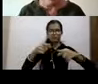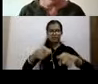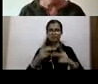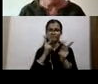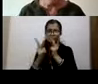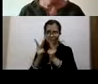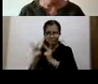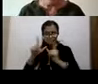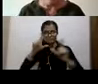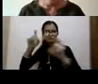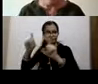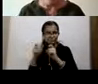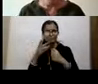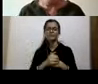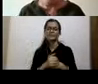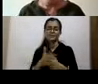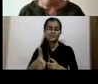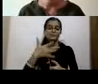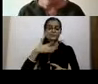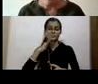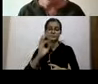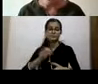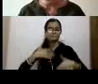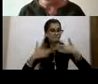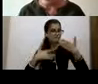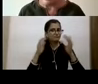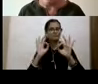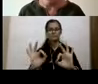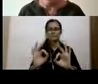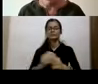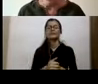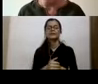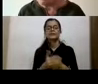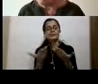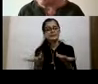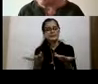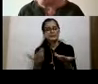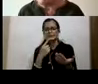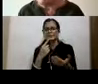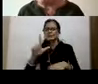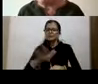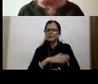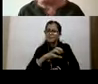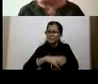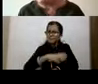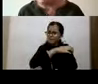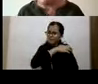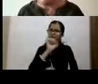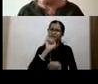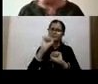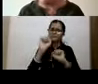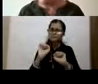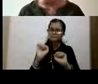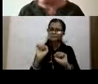meadow. So so that was a nice omen for me. As I said, leopards moving around in daytime increasingly.